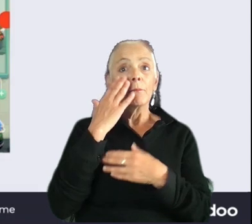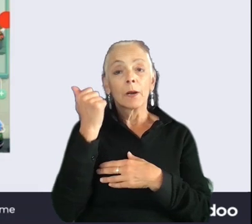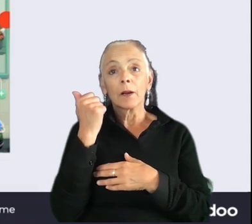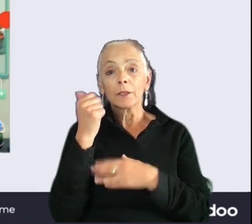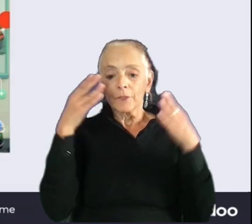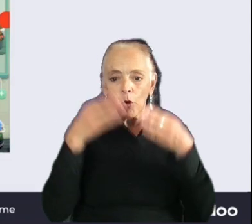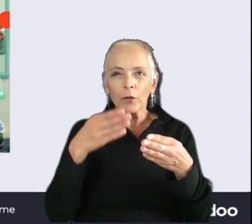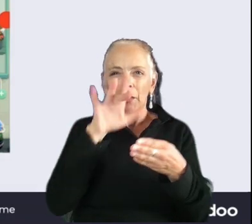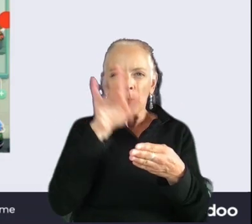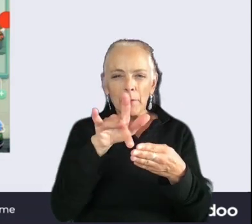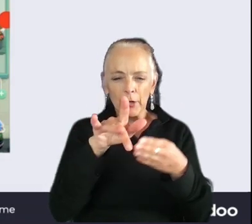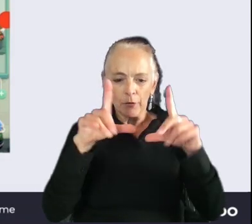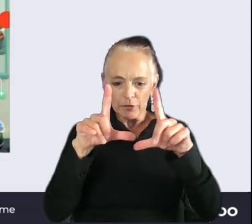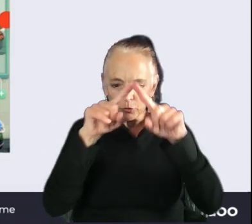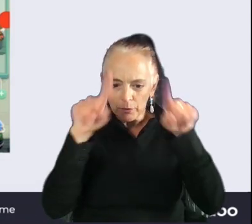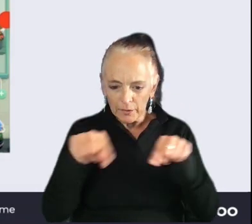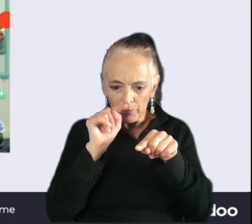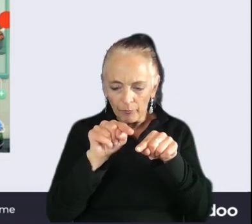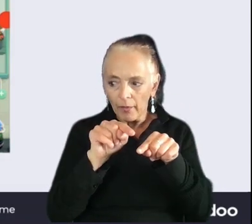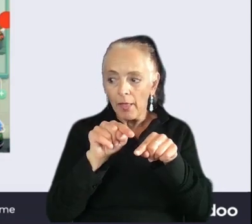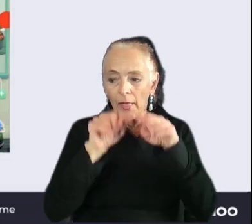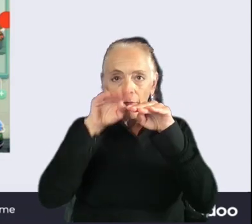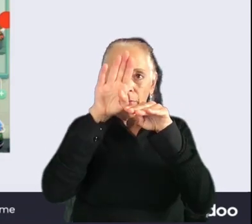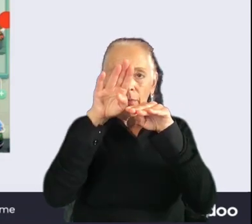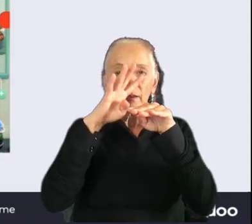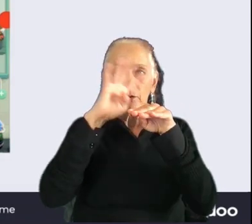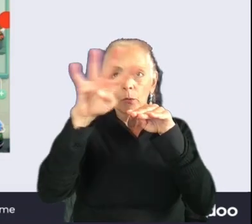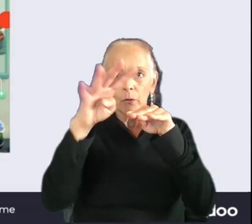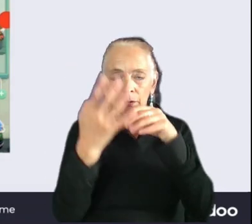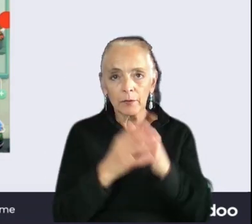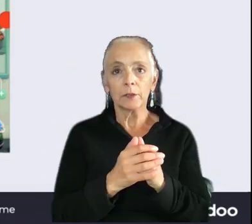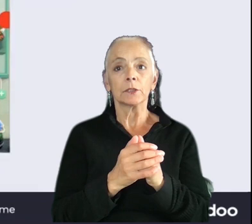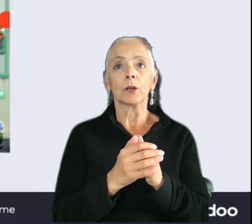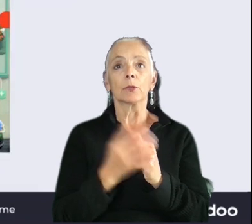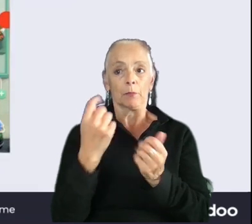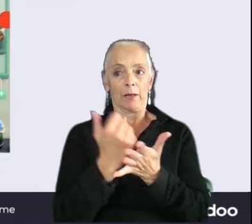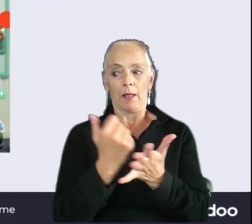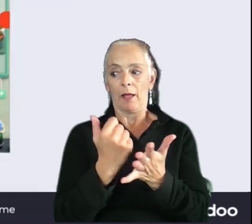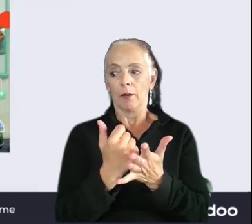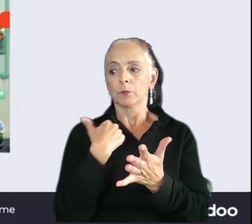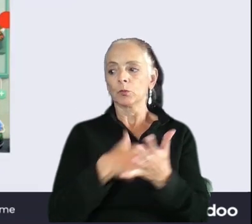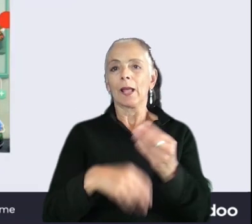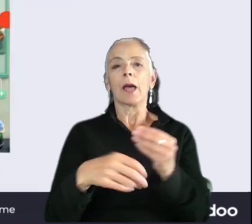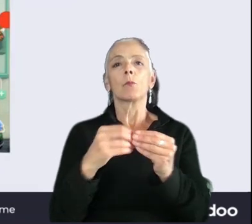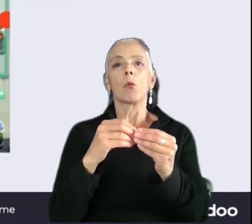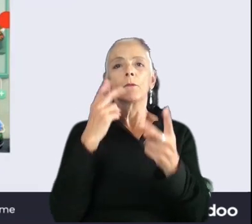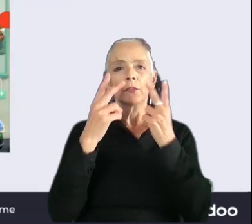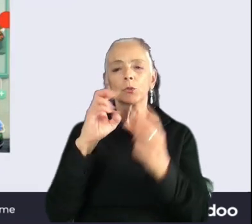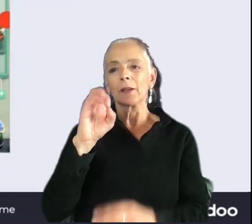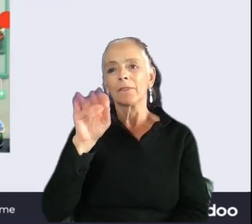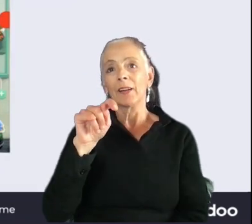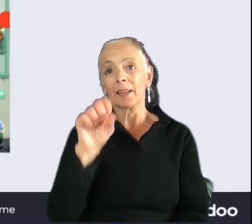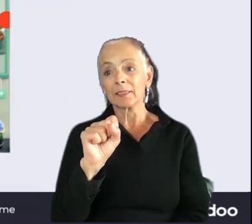on the middle of the screen and the pin is placed at the top. So one thing that helped, we're adding a lot more visual effects. So now